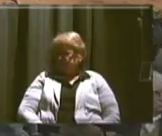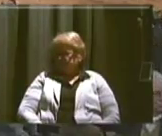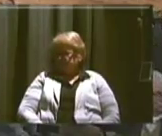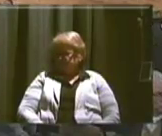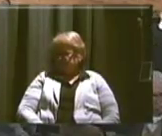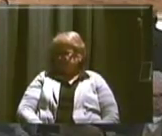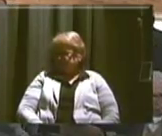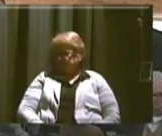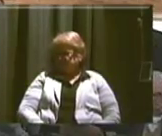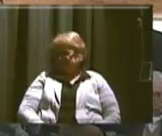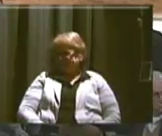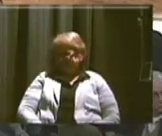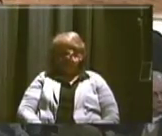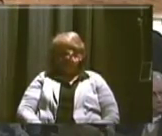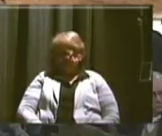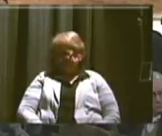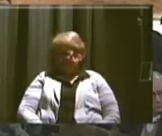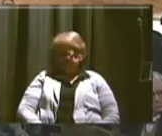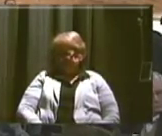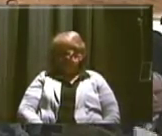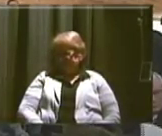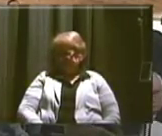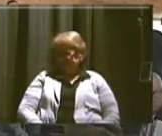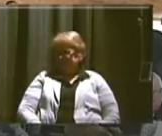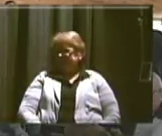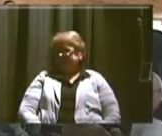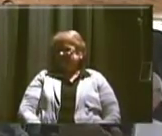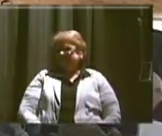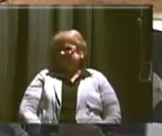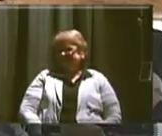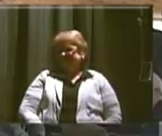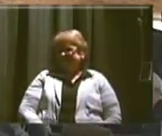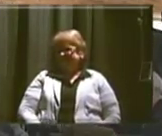right. Oh, okay then. Thank you.